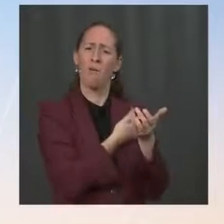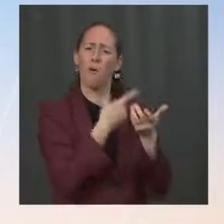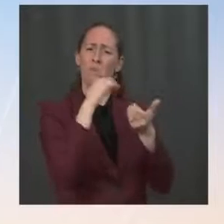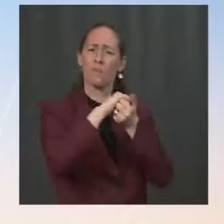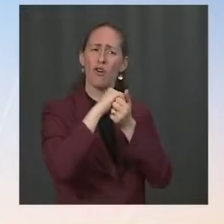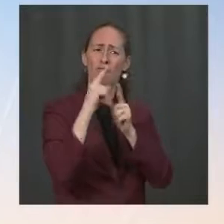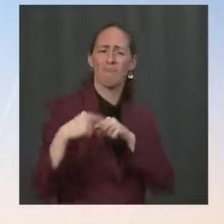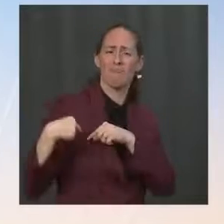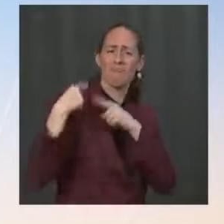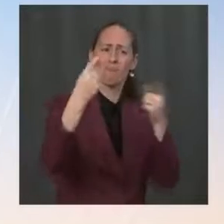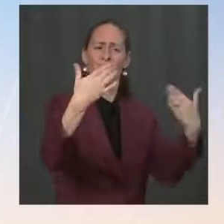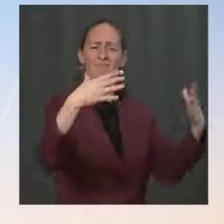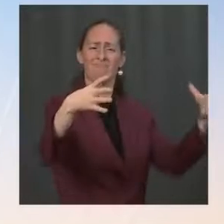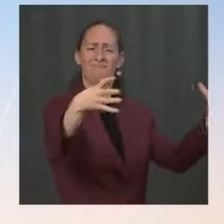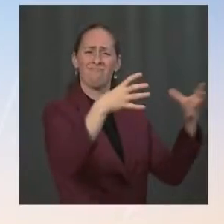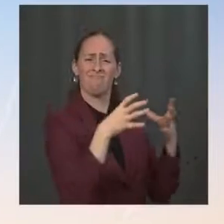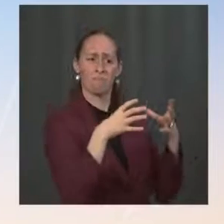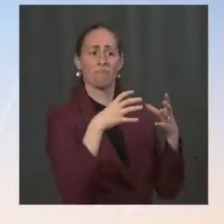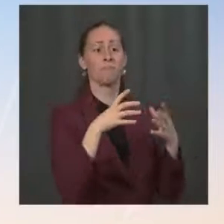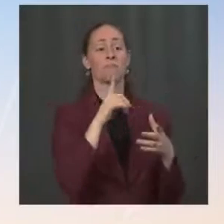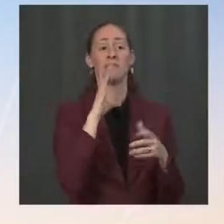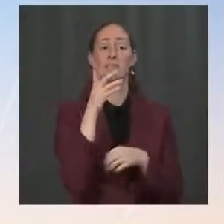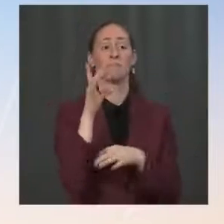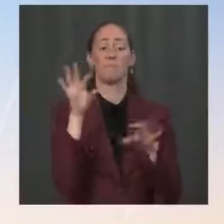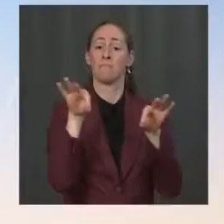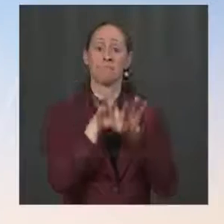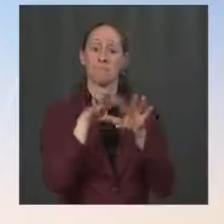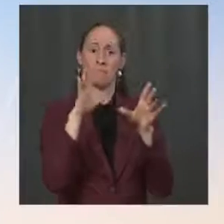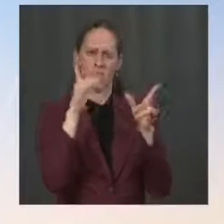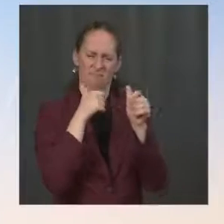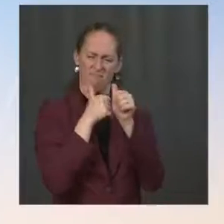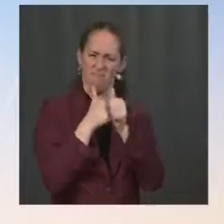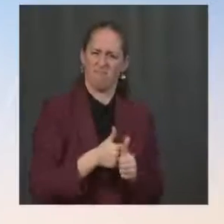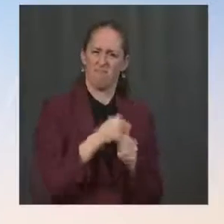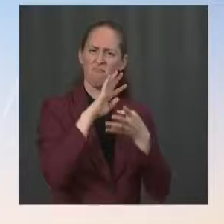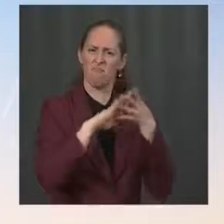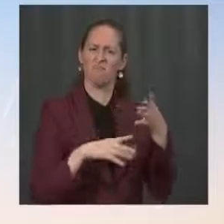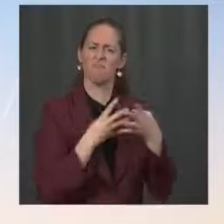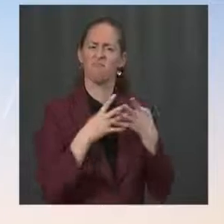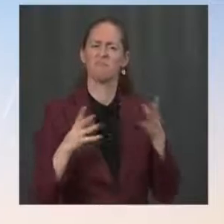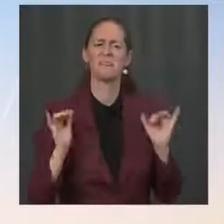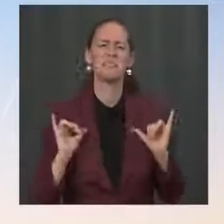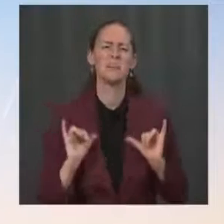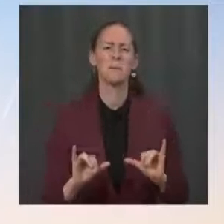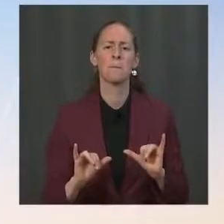the best way to do that is to stay on that timeline at this point in time. And does the White House still anticipate that those